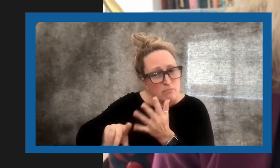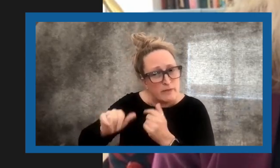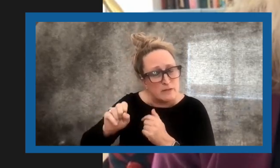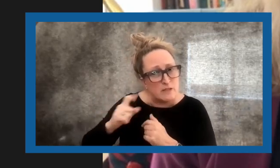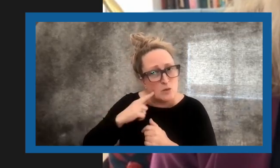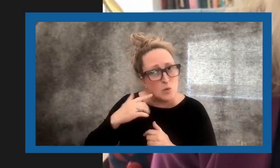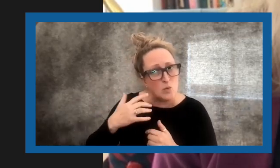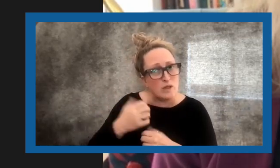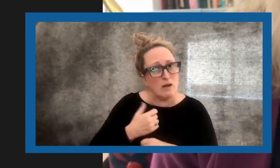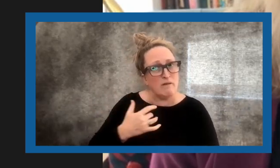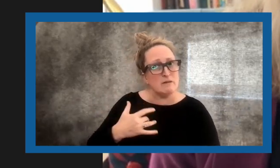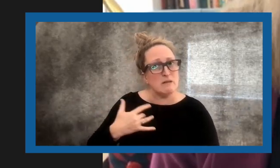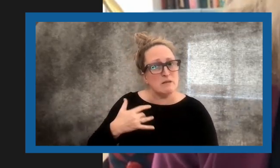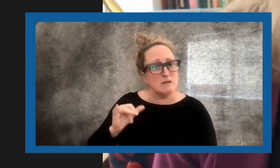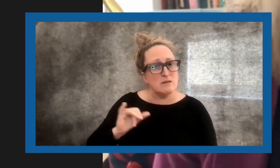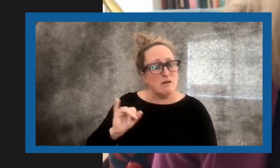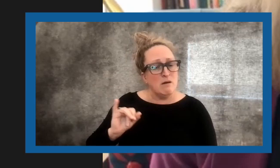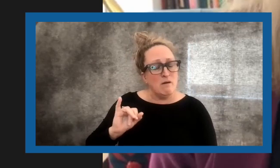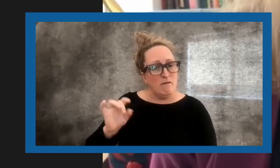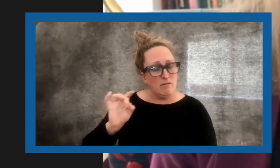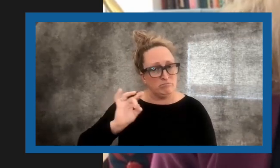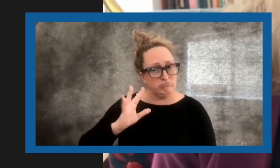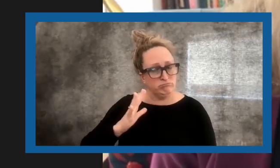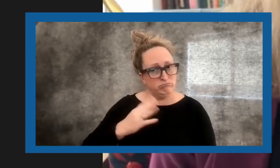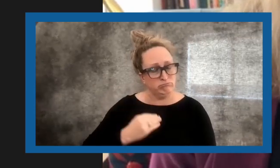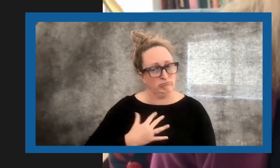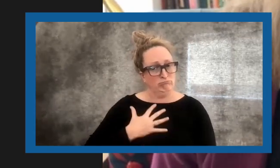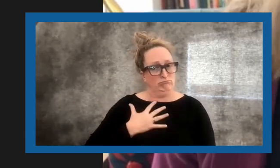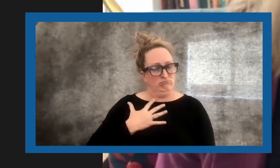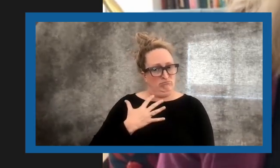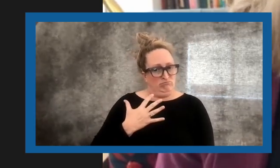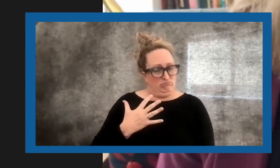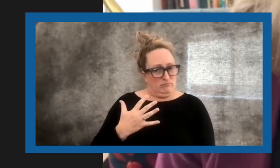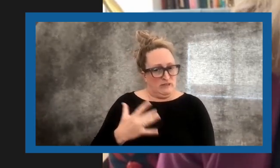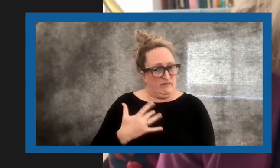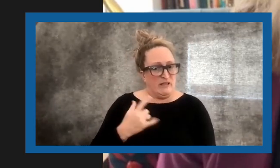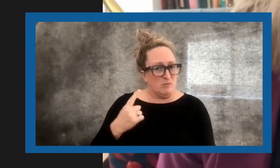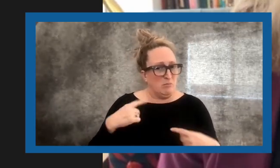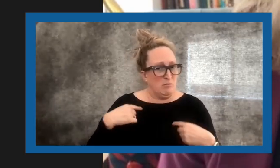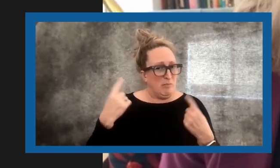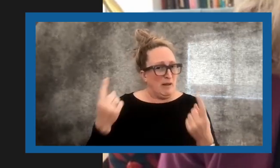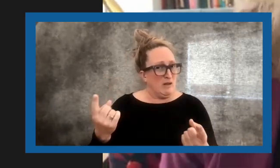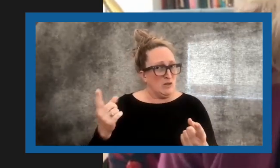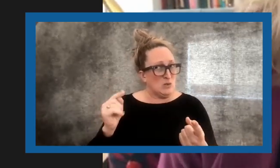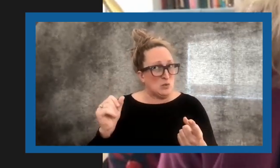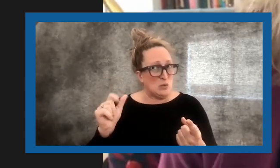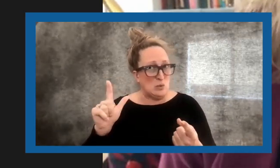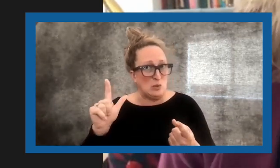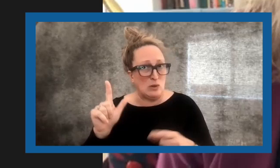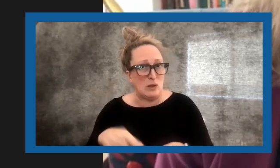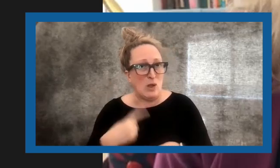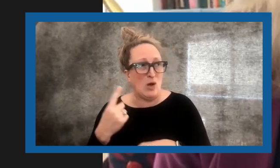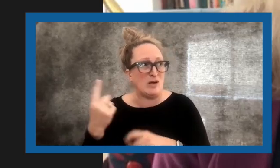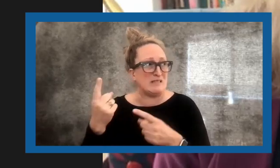this sense of, it's this horrible feeling of, it's been too long since there's been a case, there's going to be one